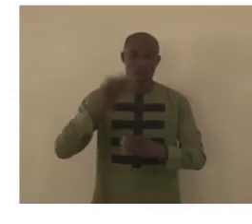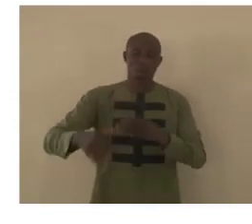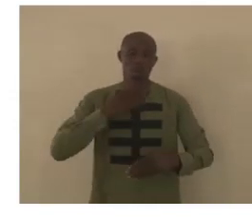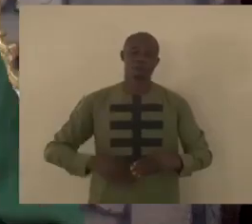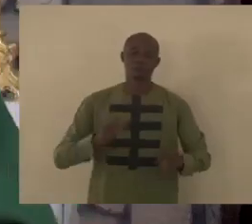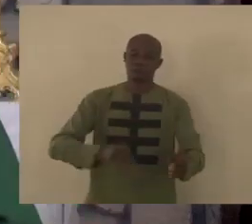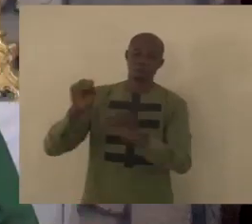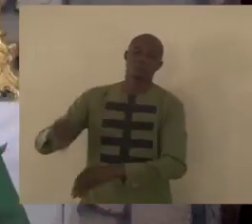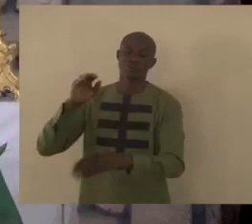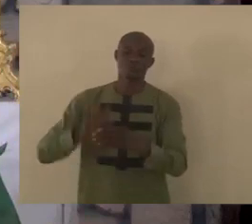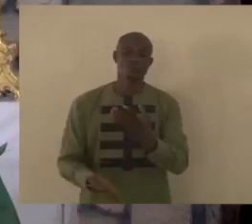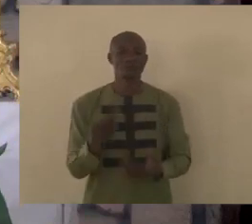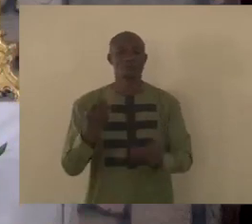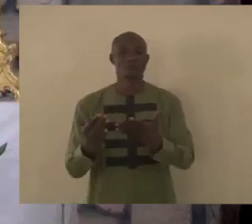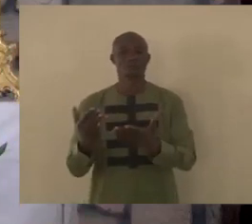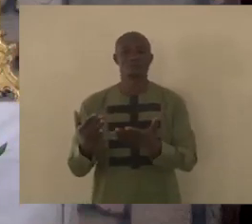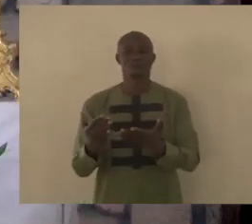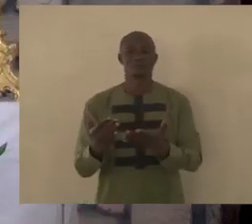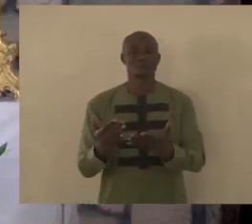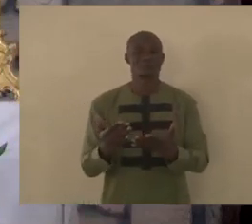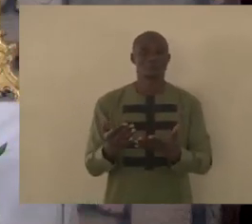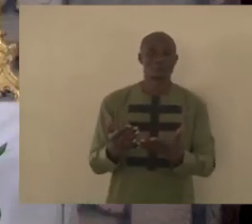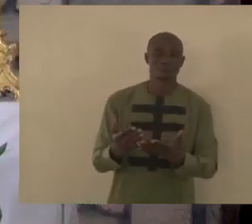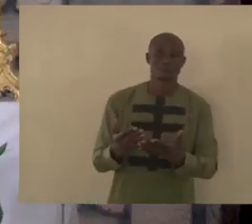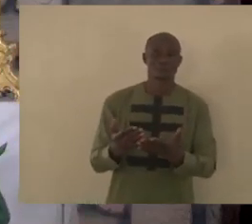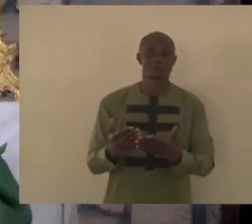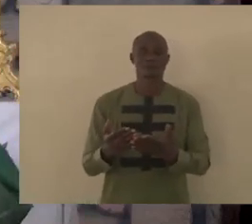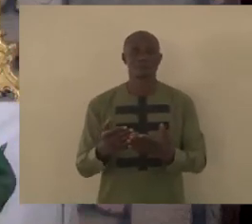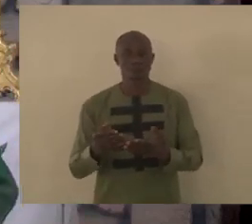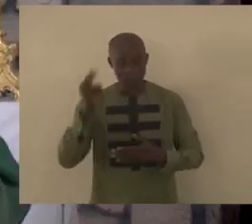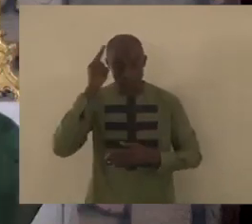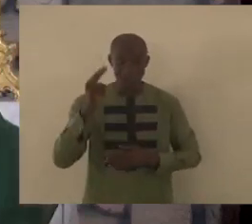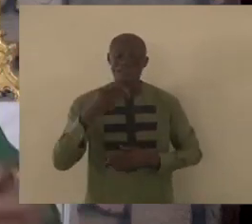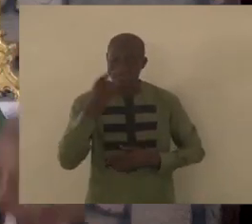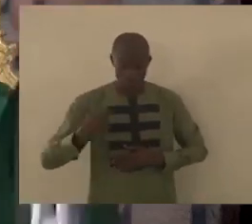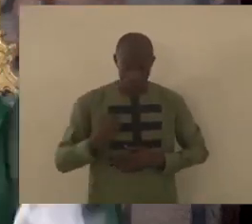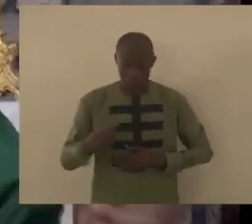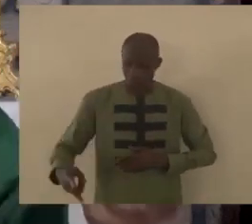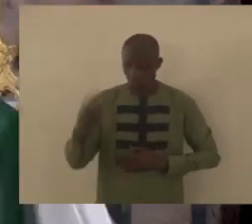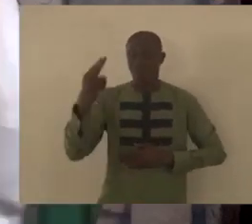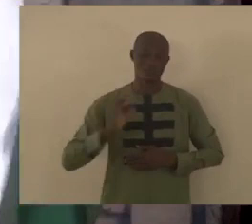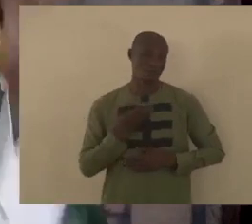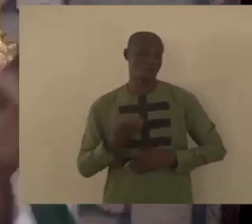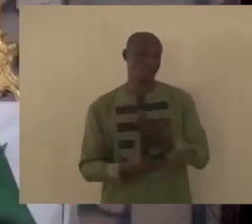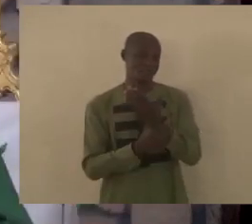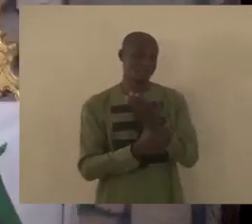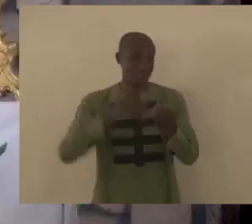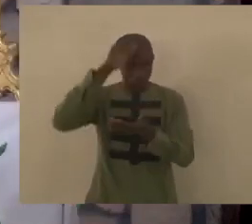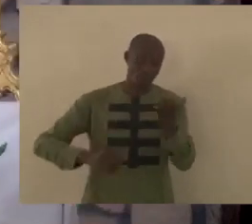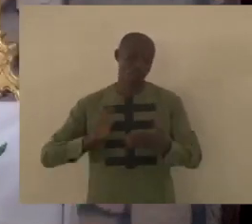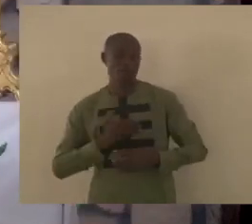into. Are we to take that literally? Is Jesus saying that we should actually cut our hands or plug our